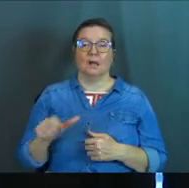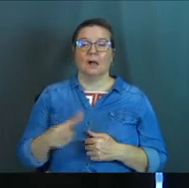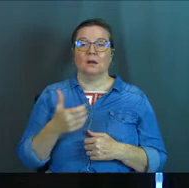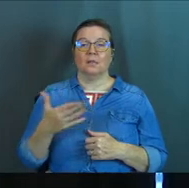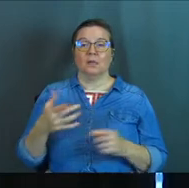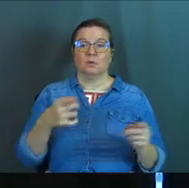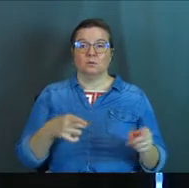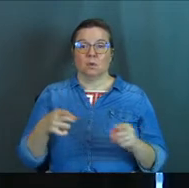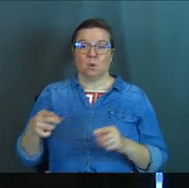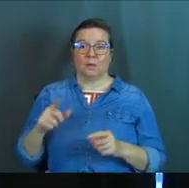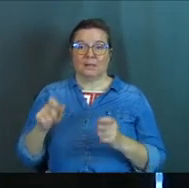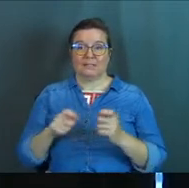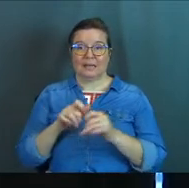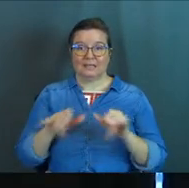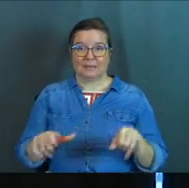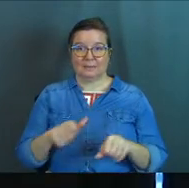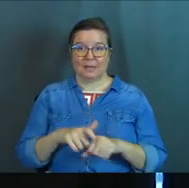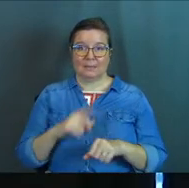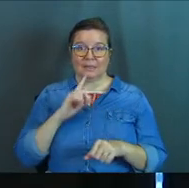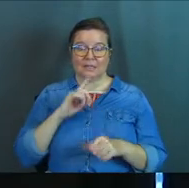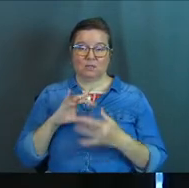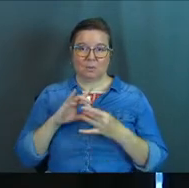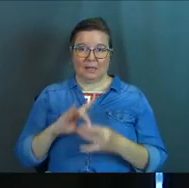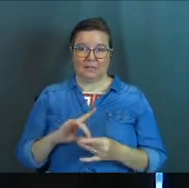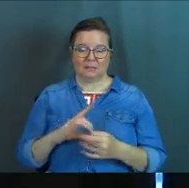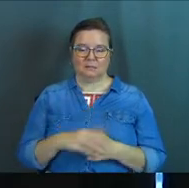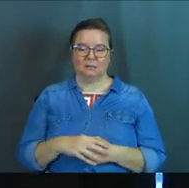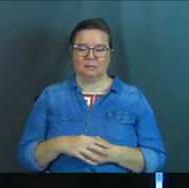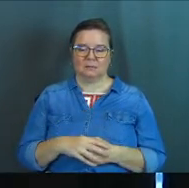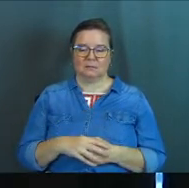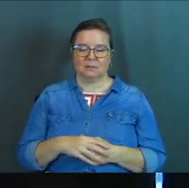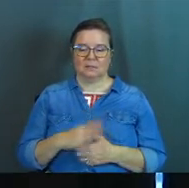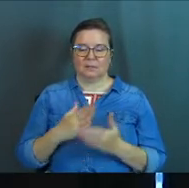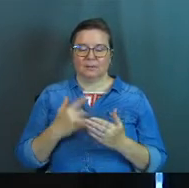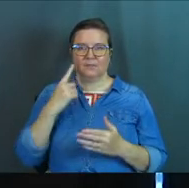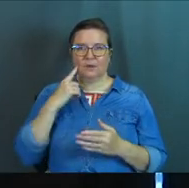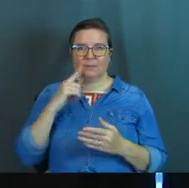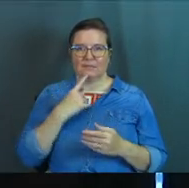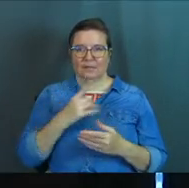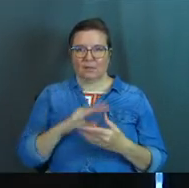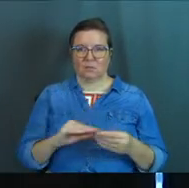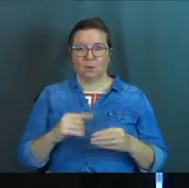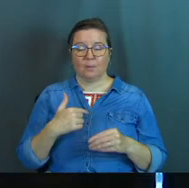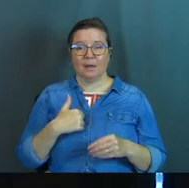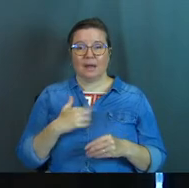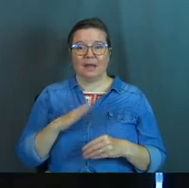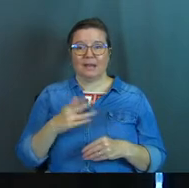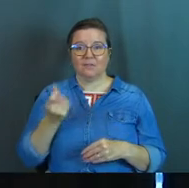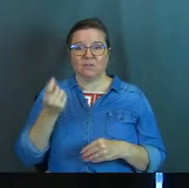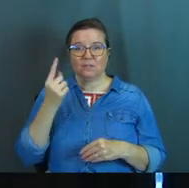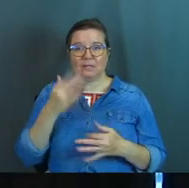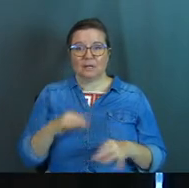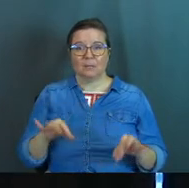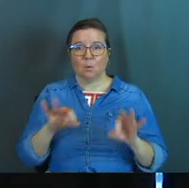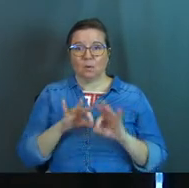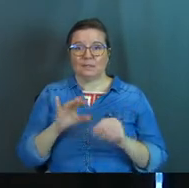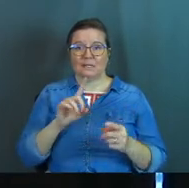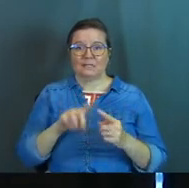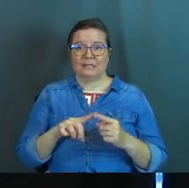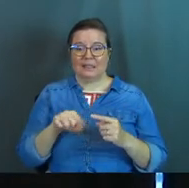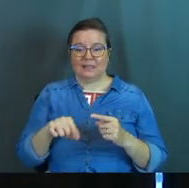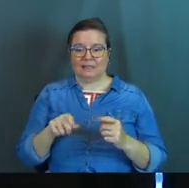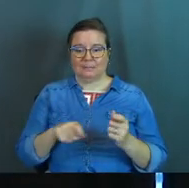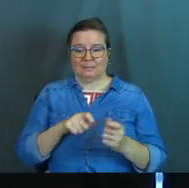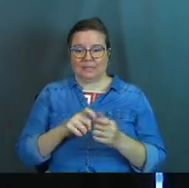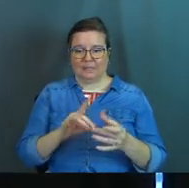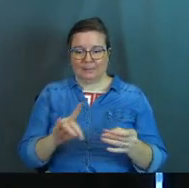Another thing that was going on at the exact same time, and this relates. Some of you guys have heard me tell this story, but I never understood the importance of it until